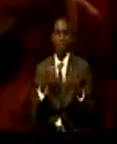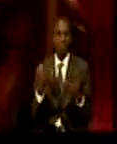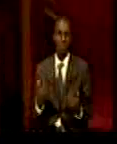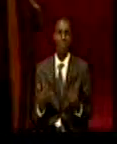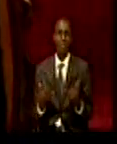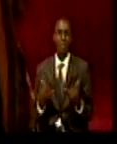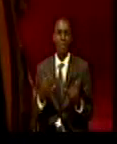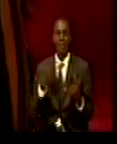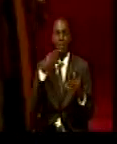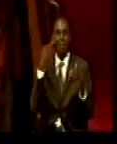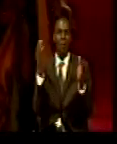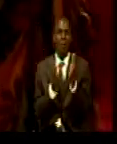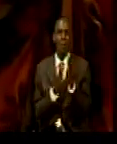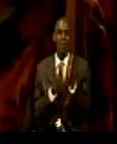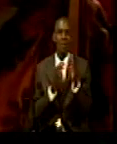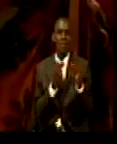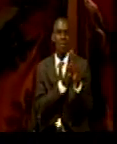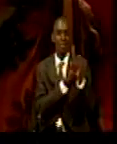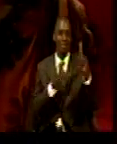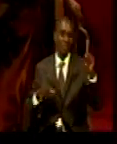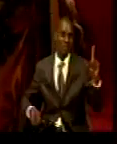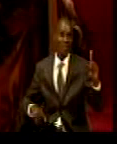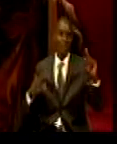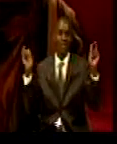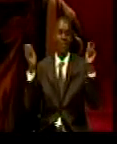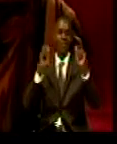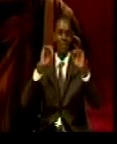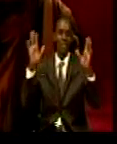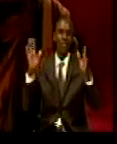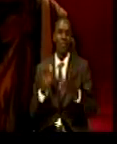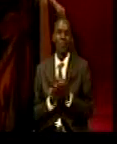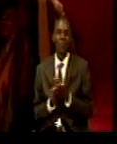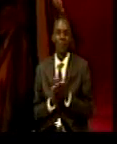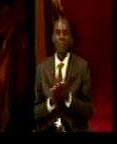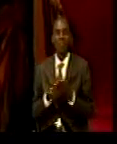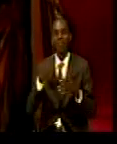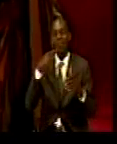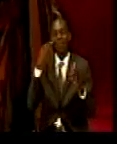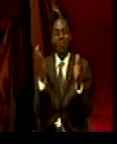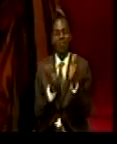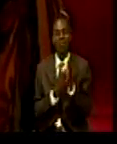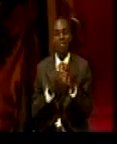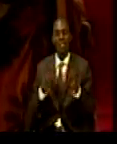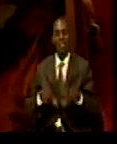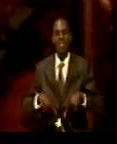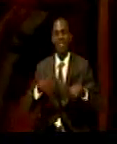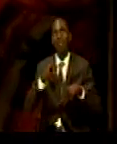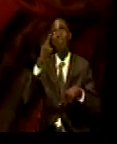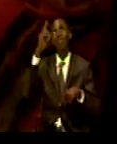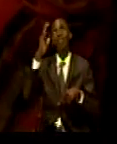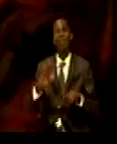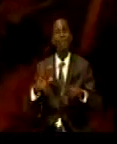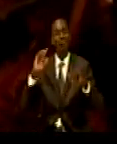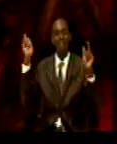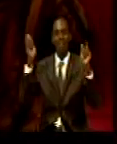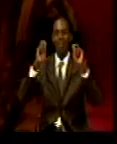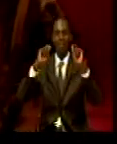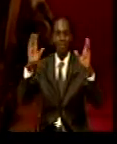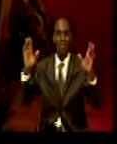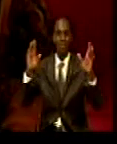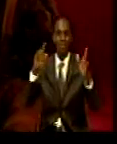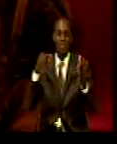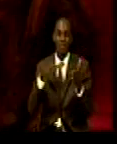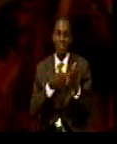Praise the Lord. Hallelujah. Praise the living God. Hallelujah. This is my